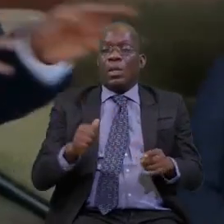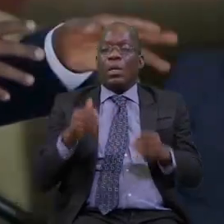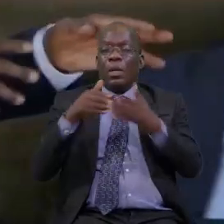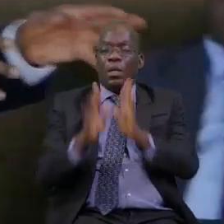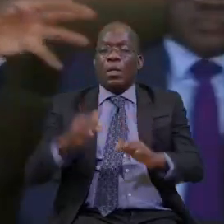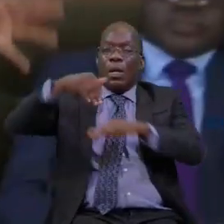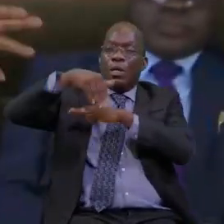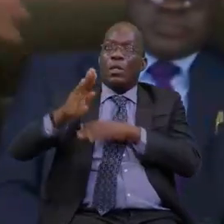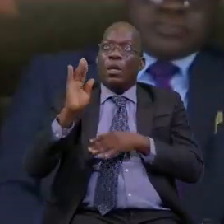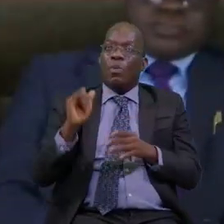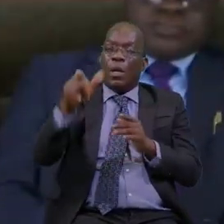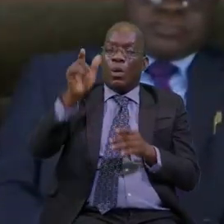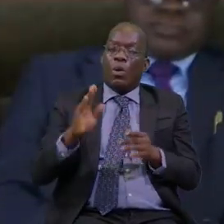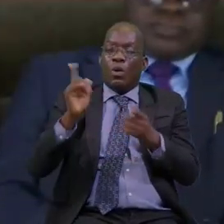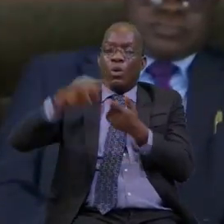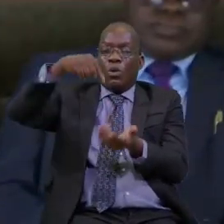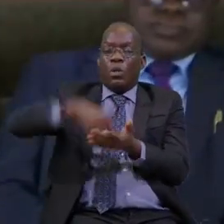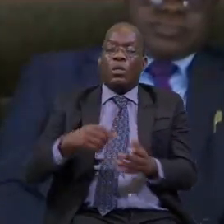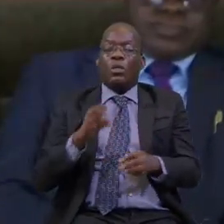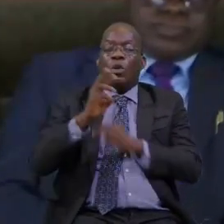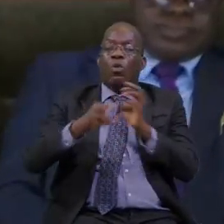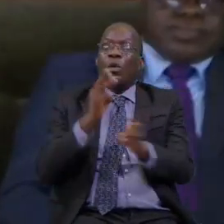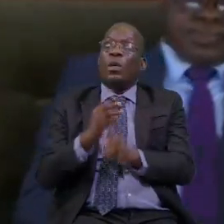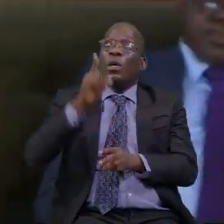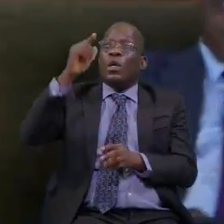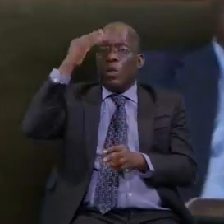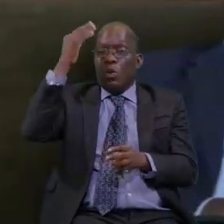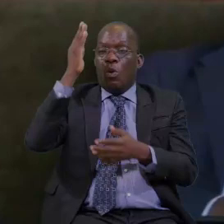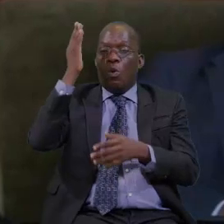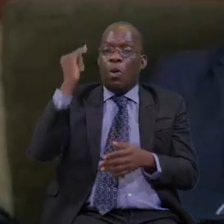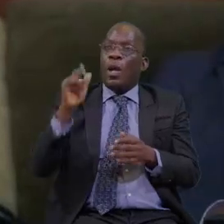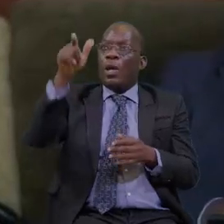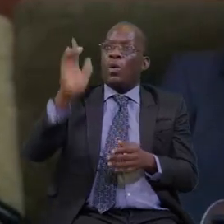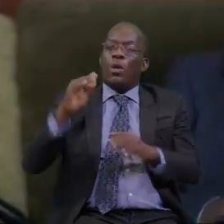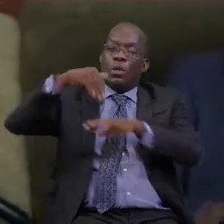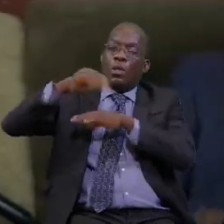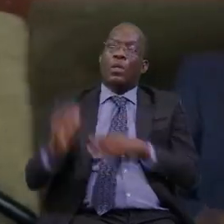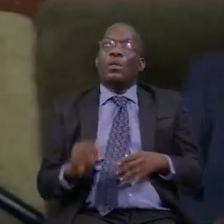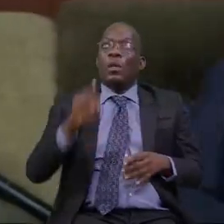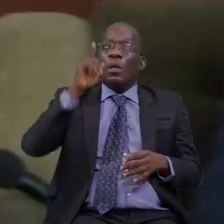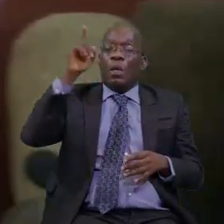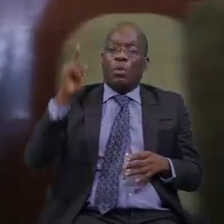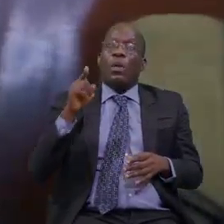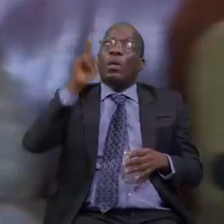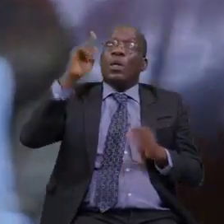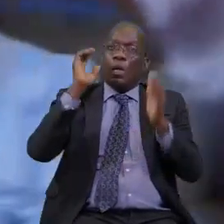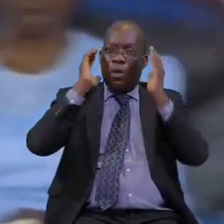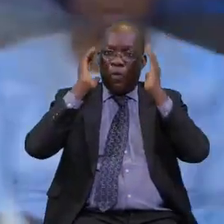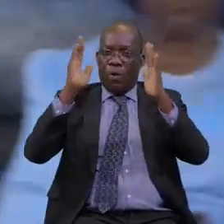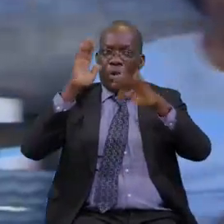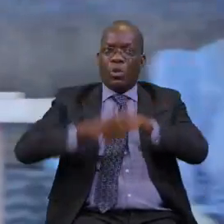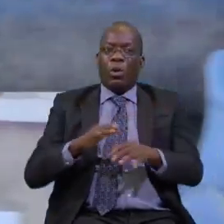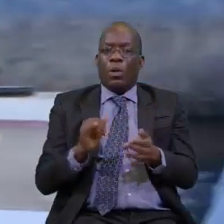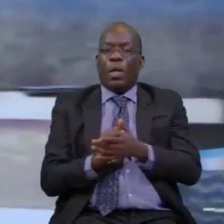world. He knew what the Lord sent him for, and he concentrated on that, and at the end he said,